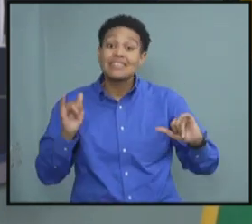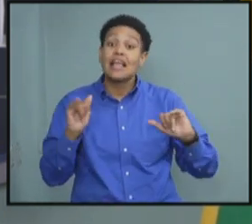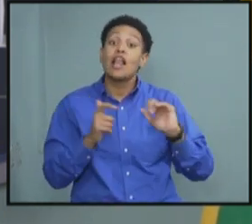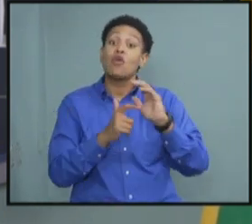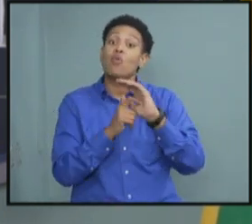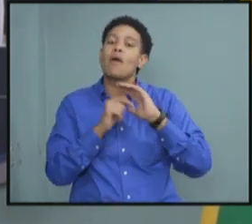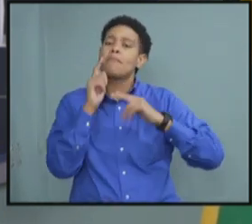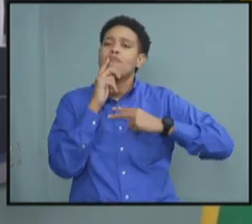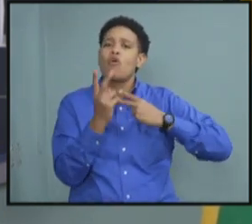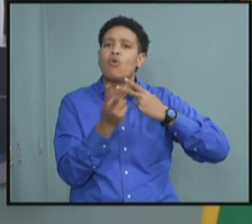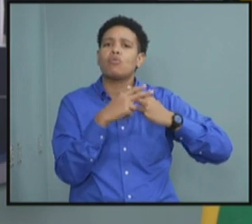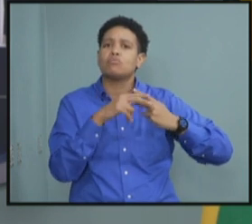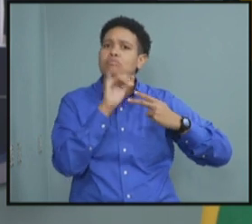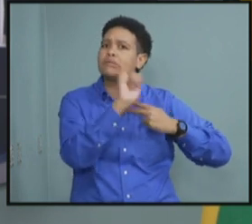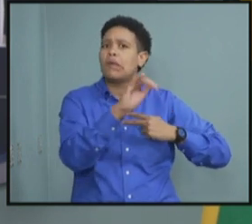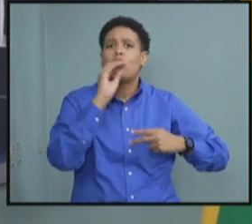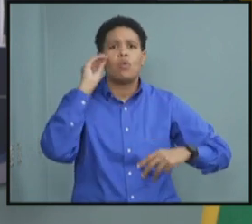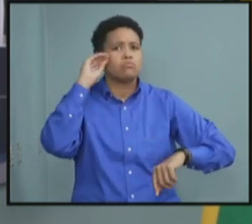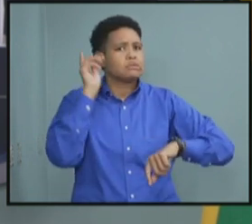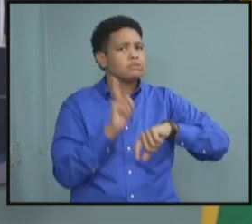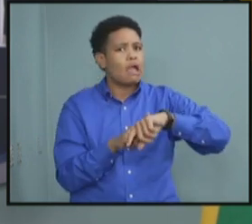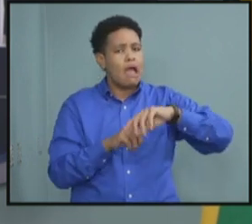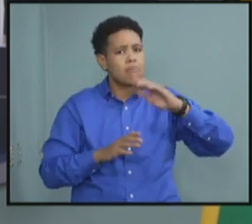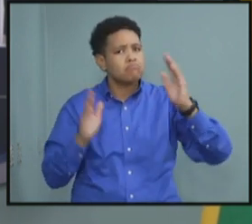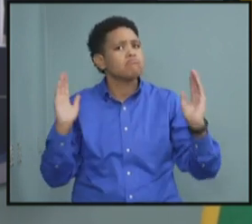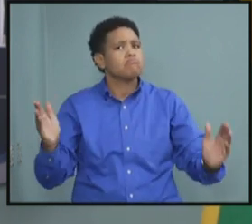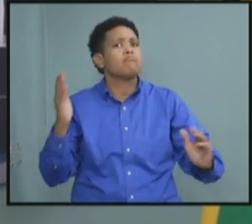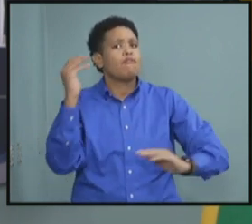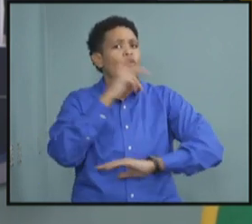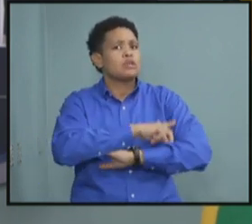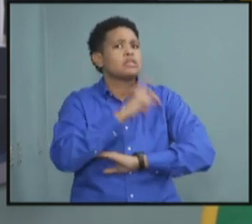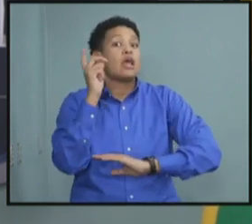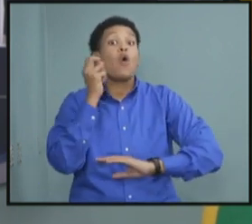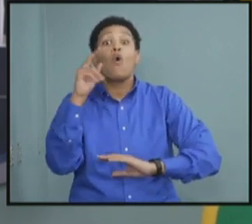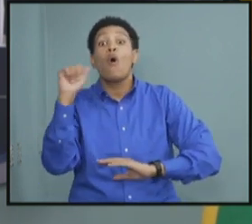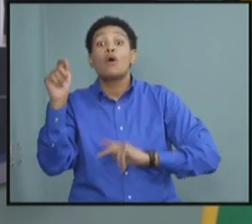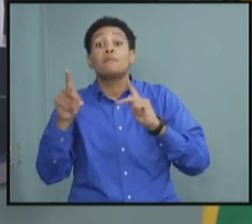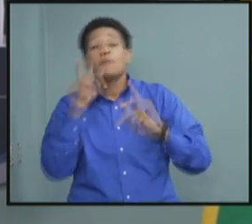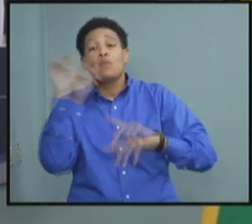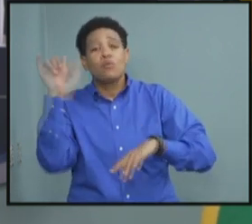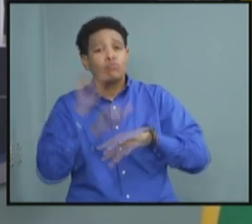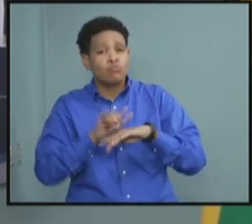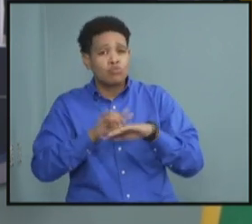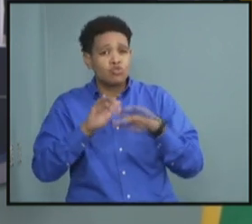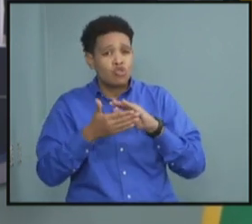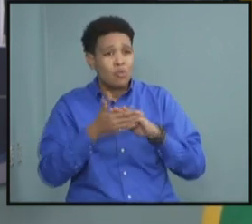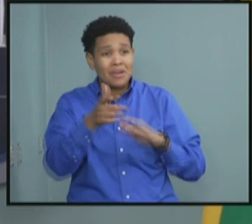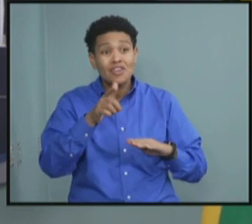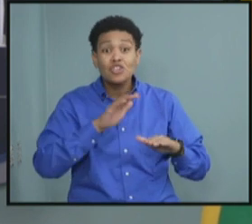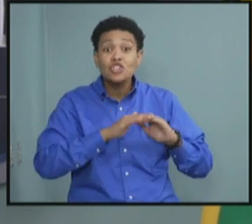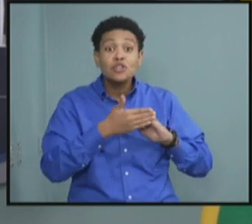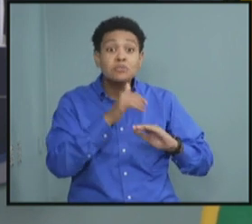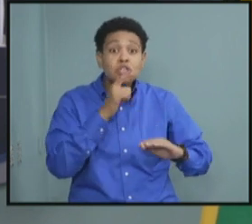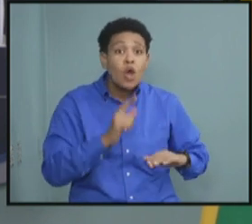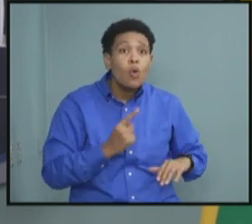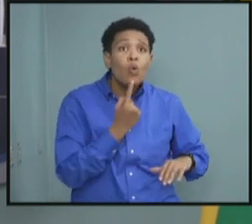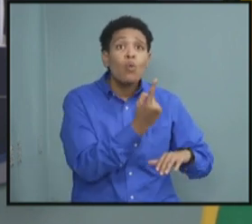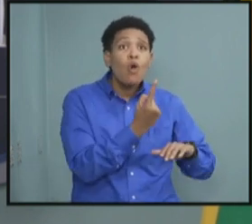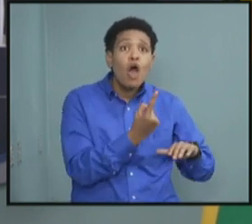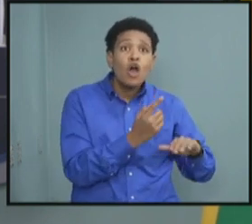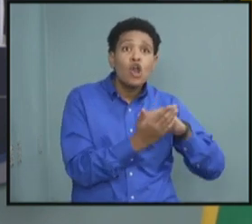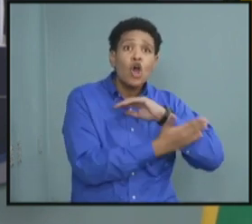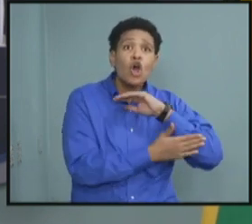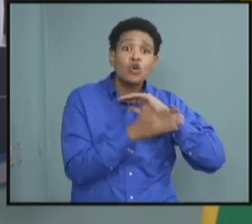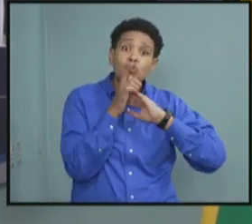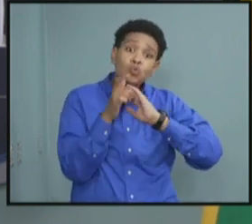quarantining Jamaicans or others who come into the island. Jamaica is not the only country that